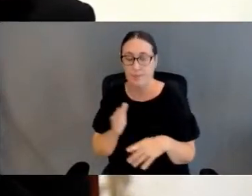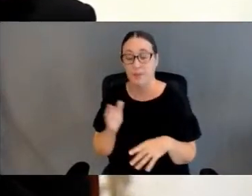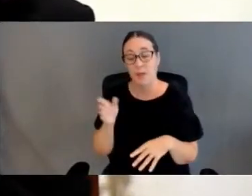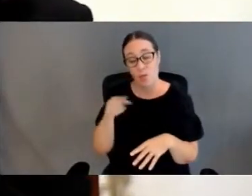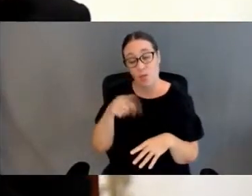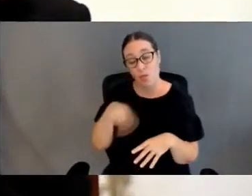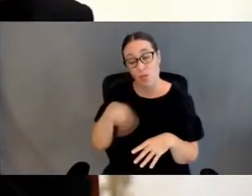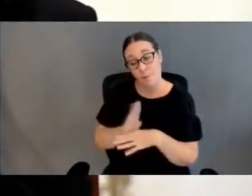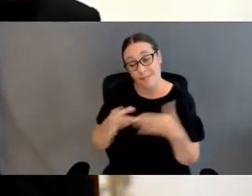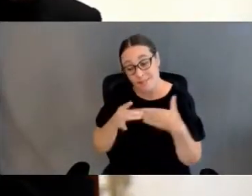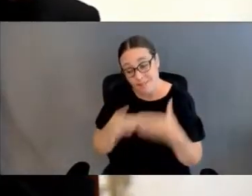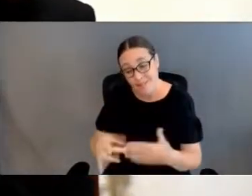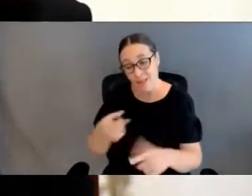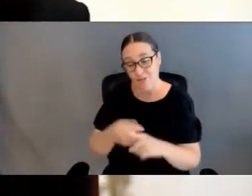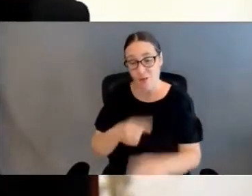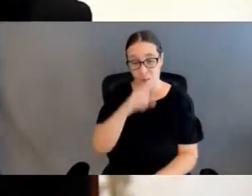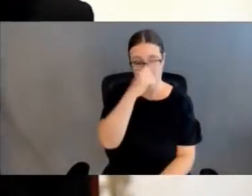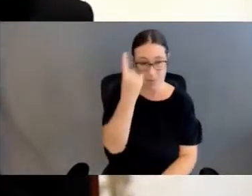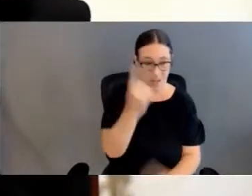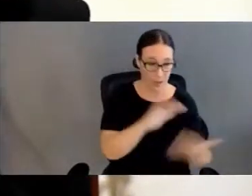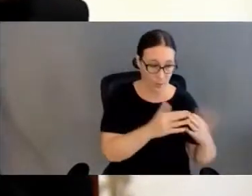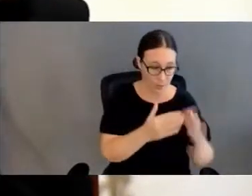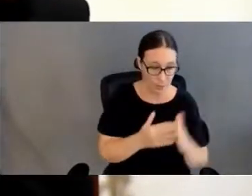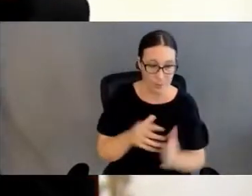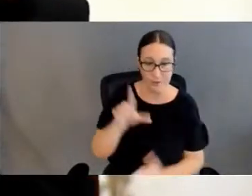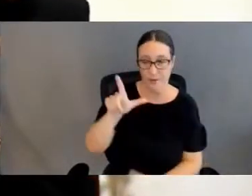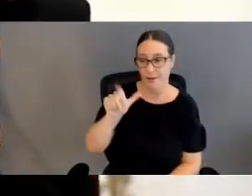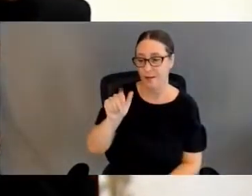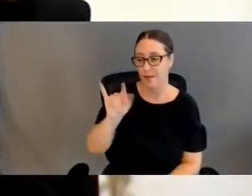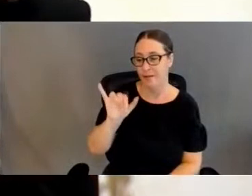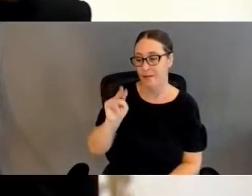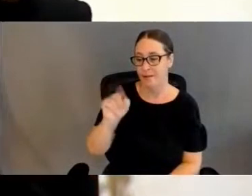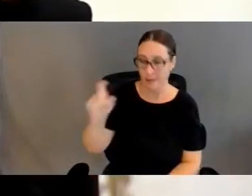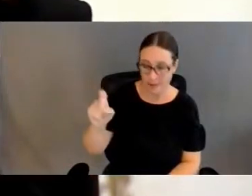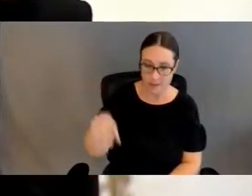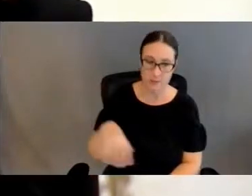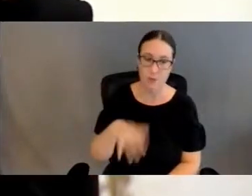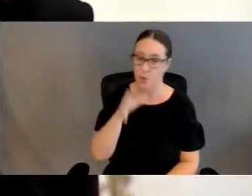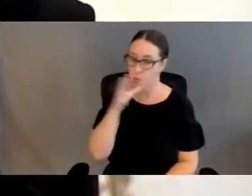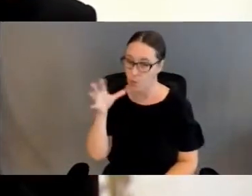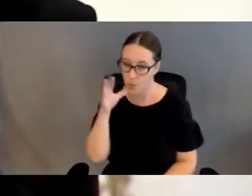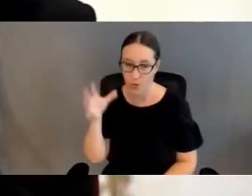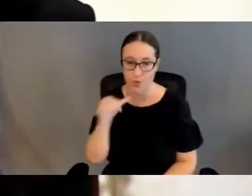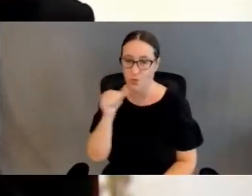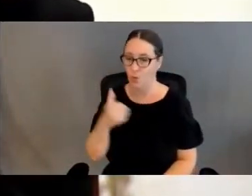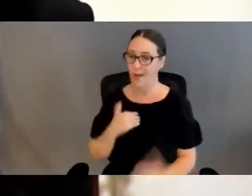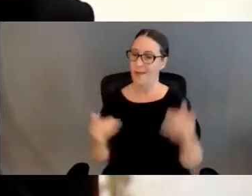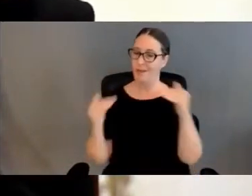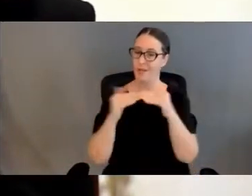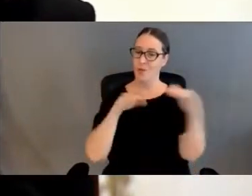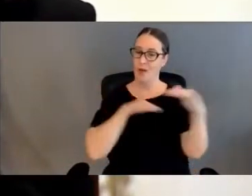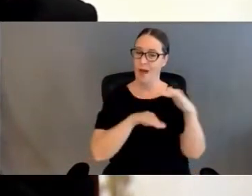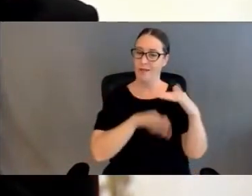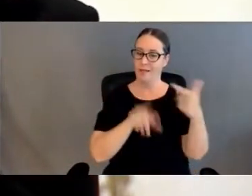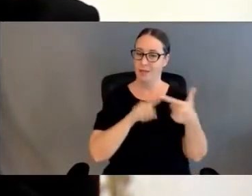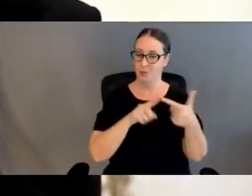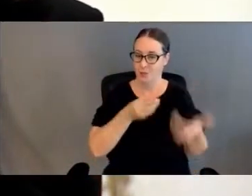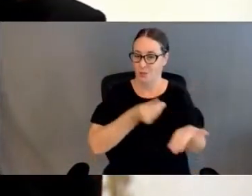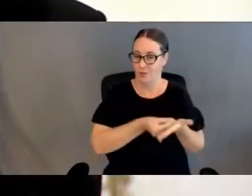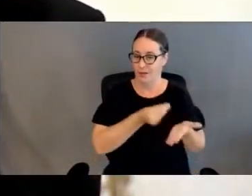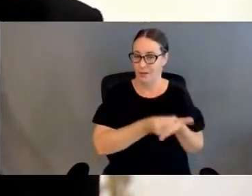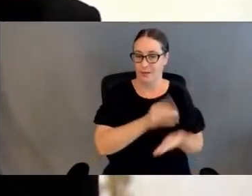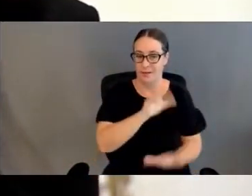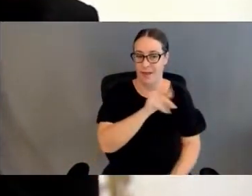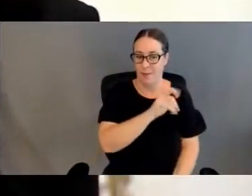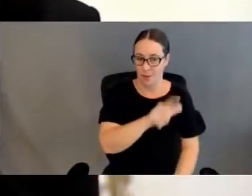community, Latinx, rural, you name it, are not getting the same access to capital. And the solution to that is really